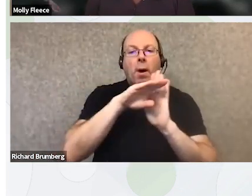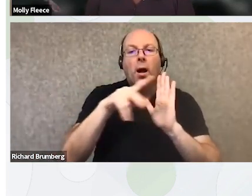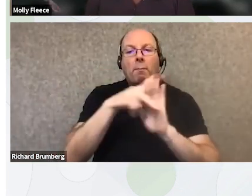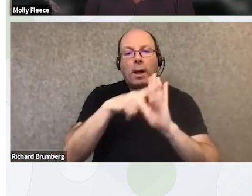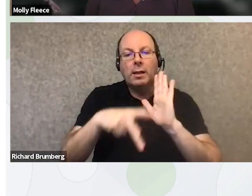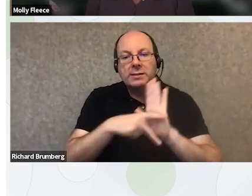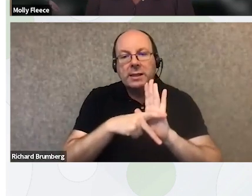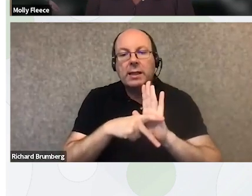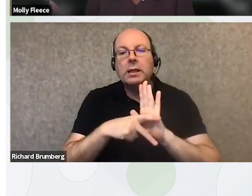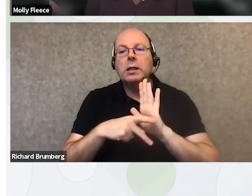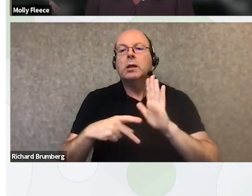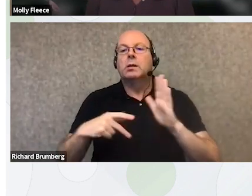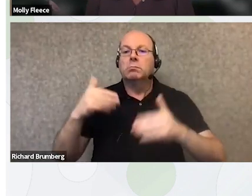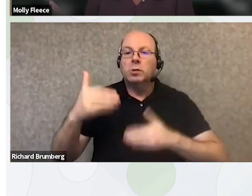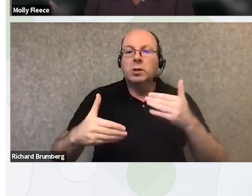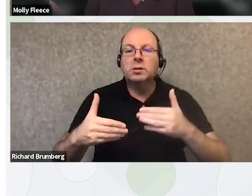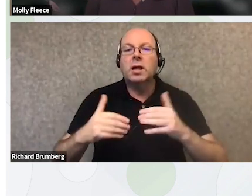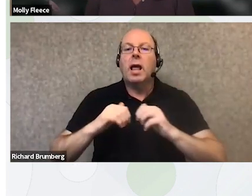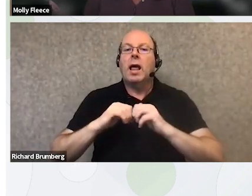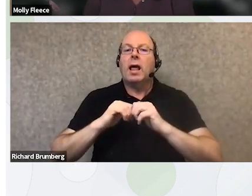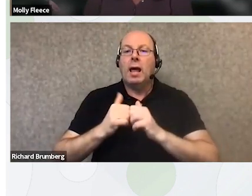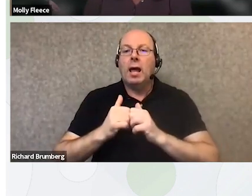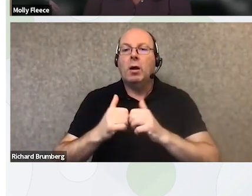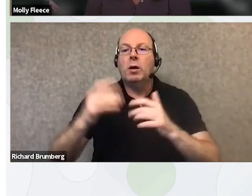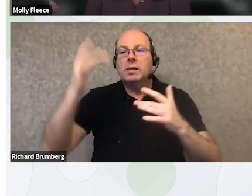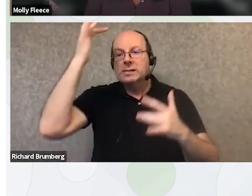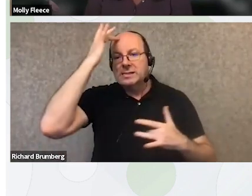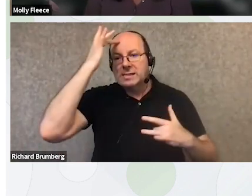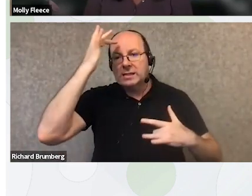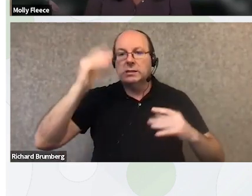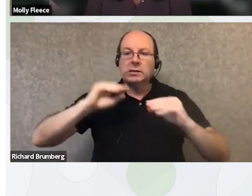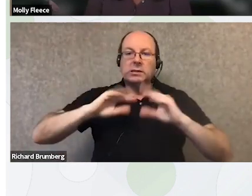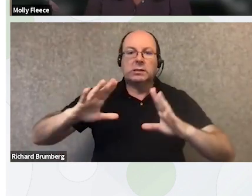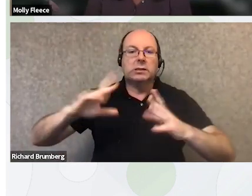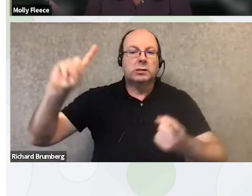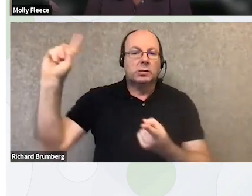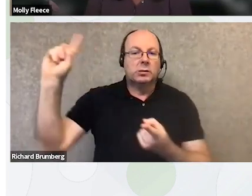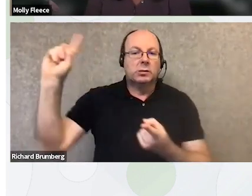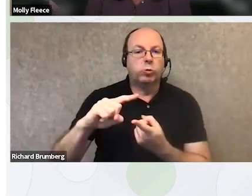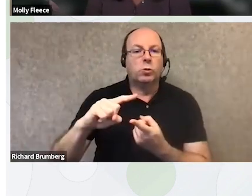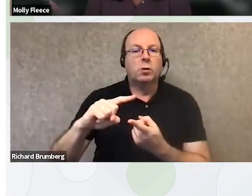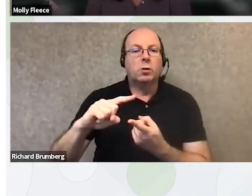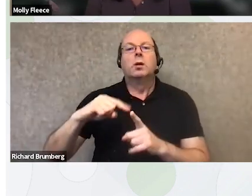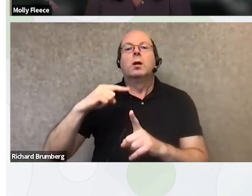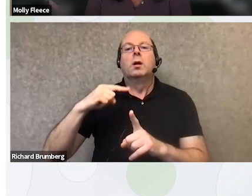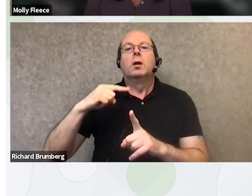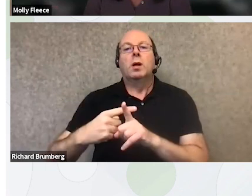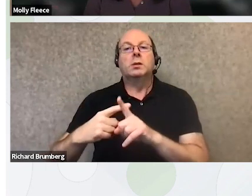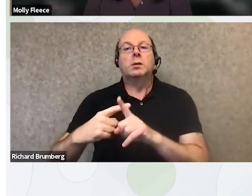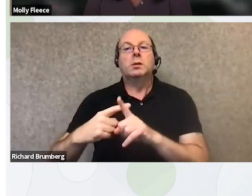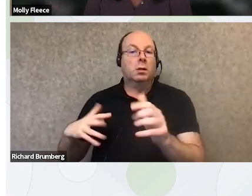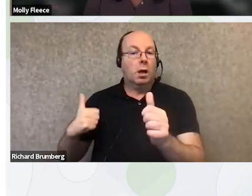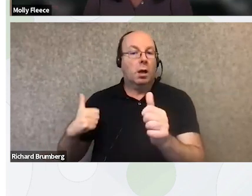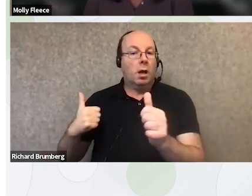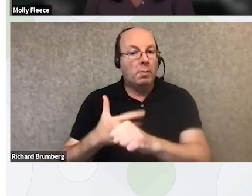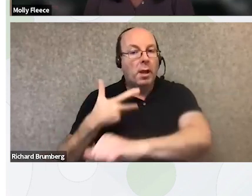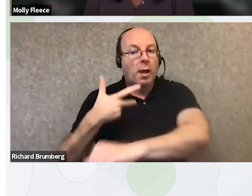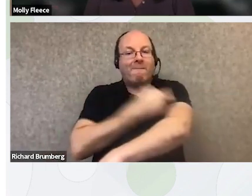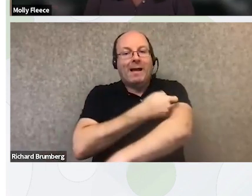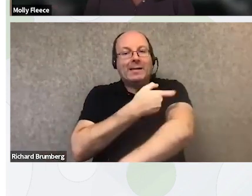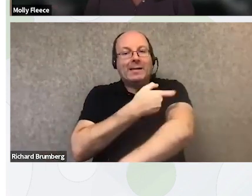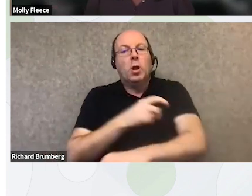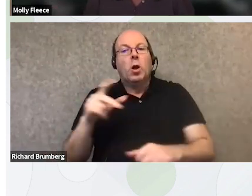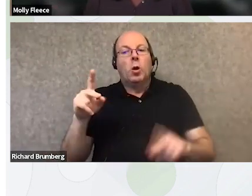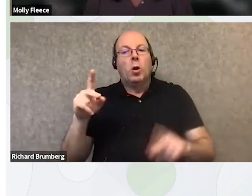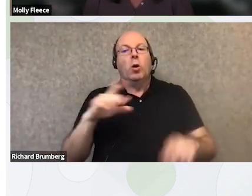limit transmission of seasonal illnesses like these viral illnesses, including updates on vaccinations for both staff and residents, a